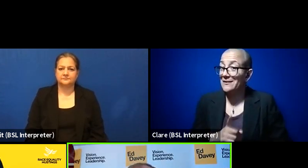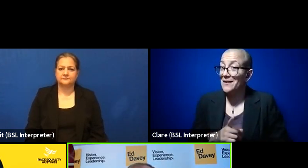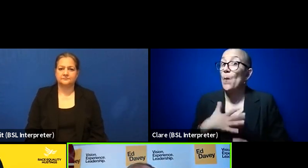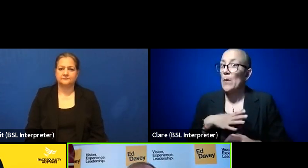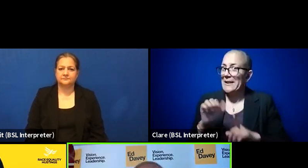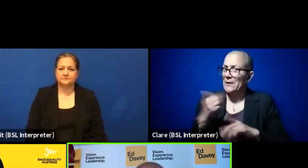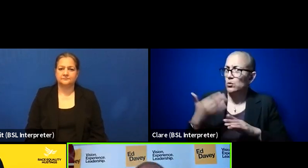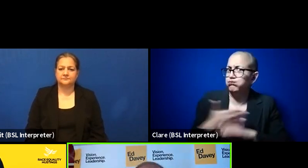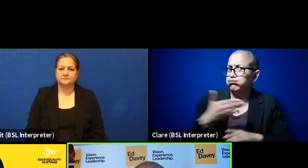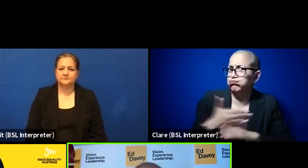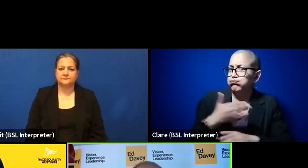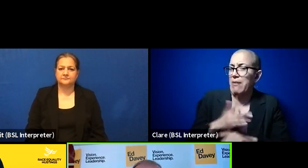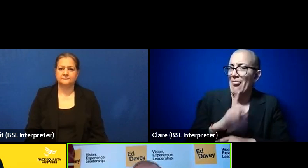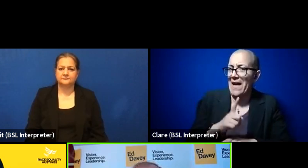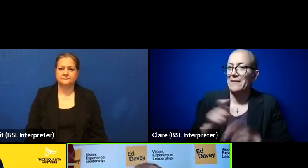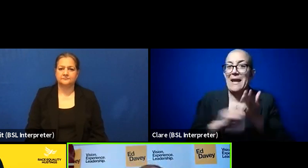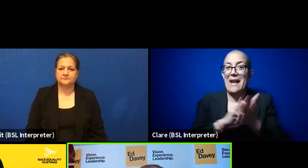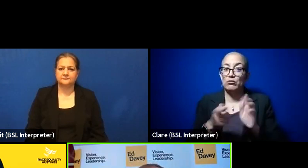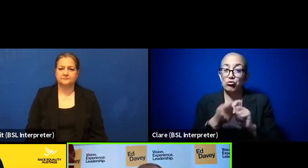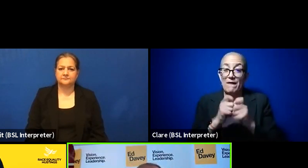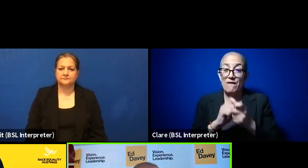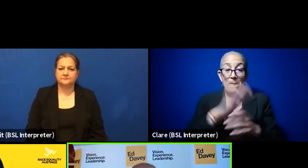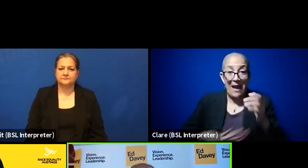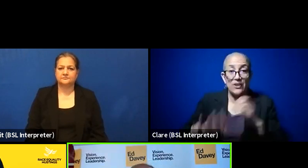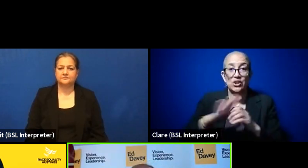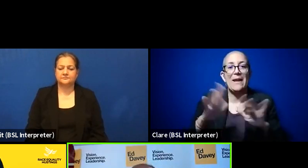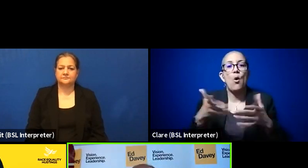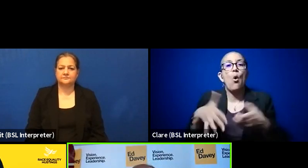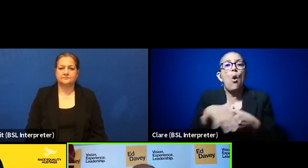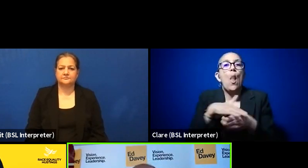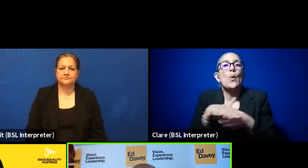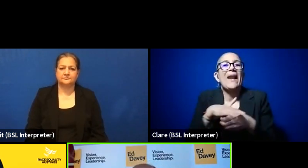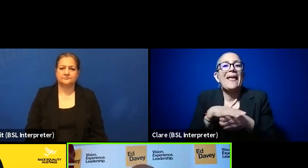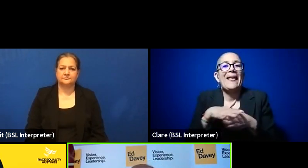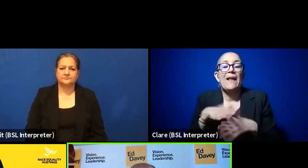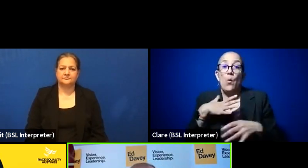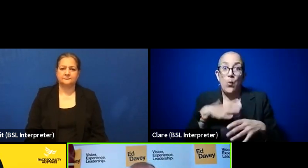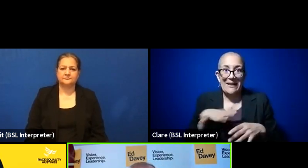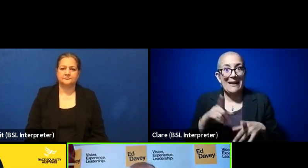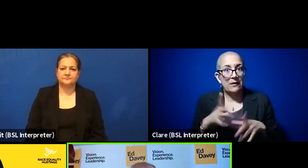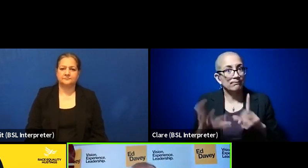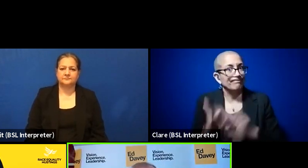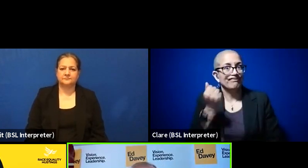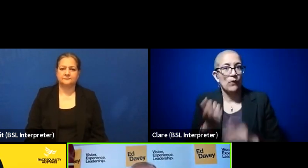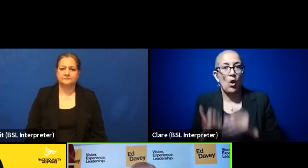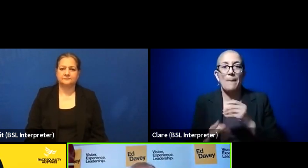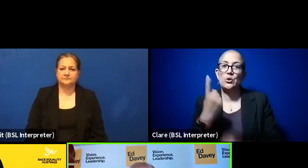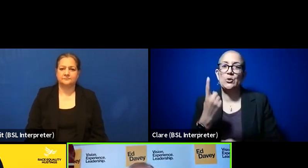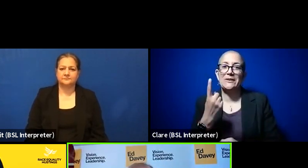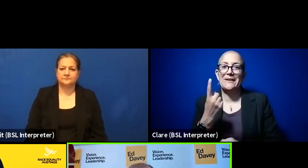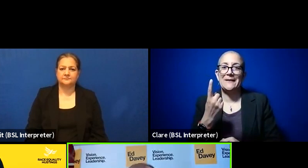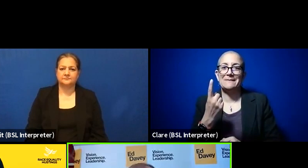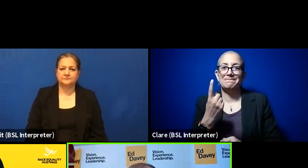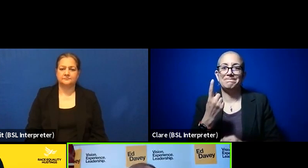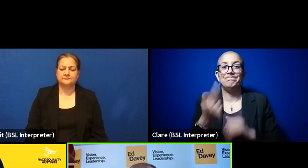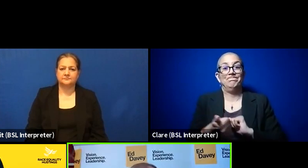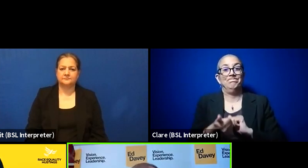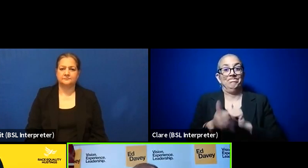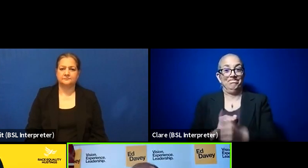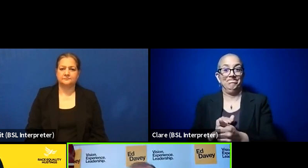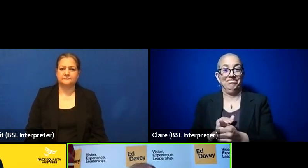friends, whether it's electoral reform nationally or locally. We have got to take this opportunity, and I